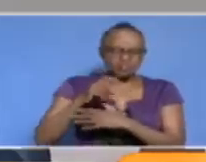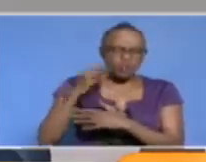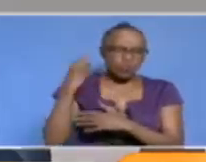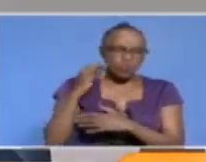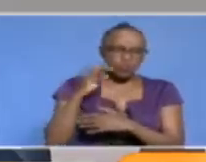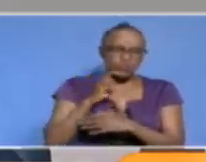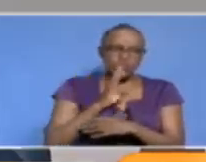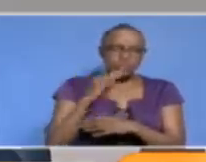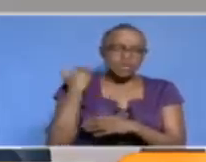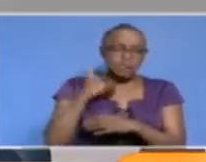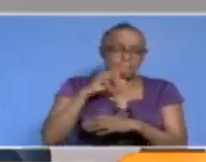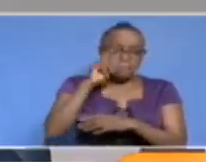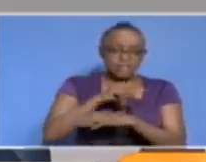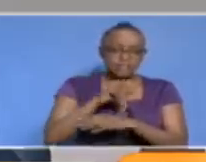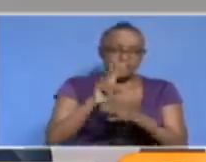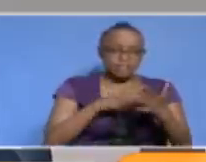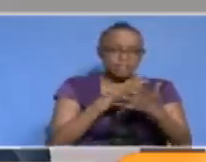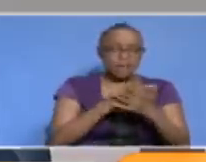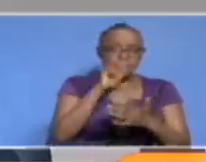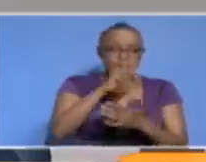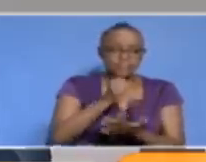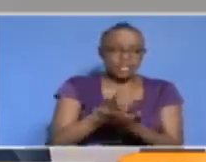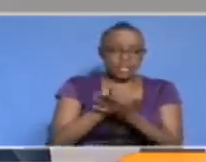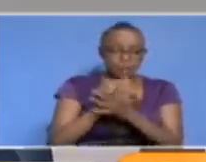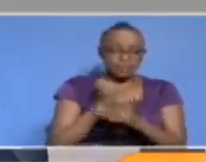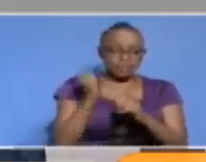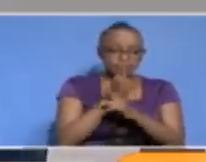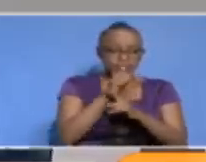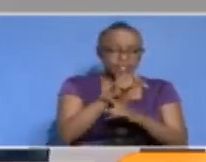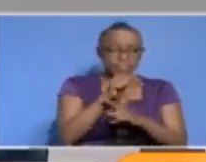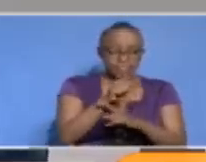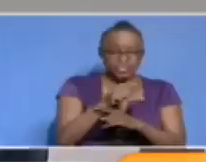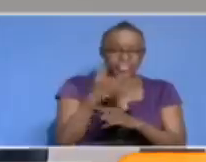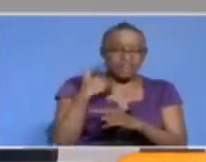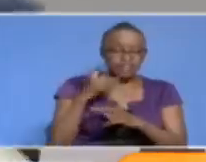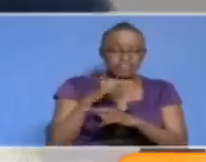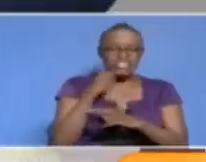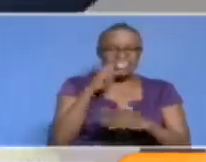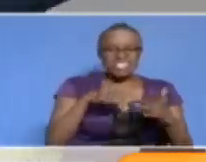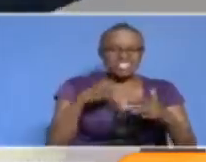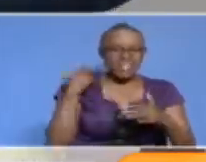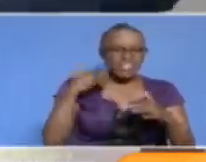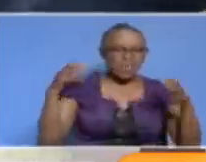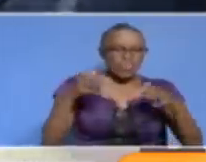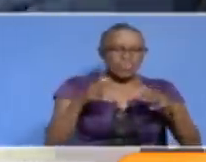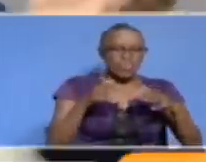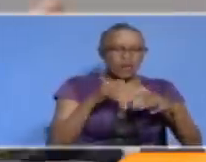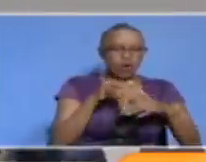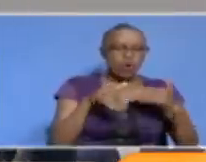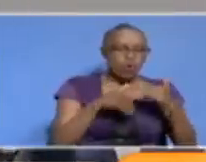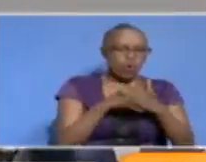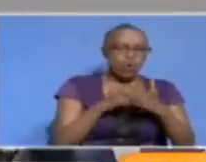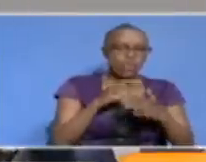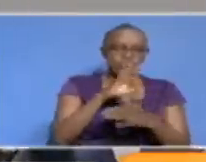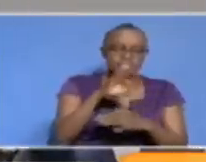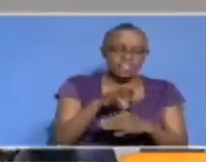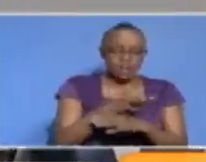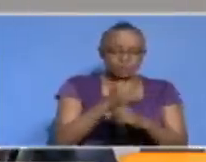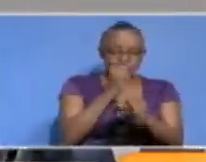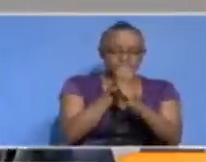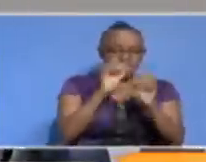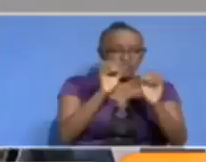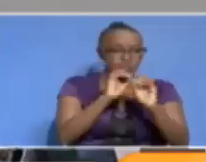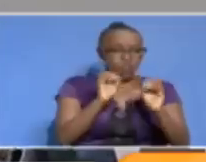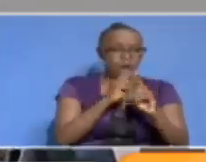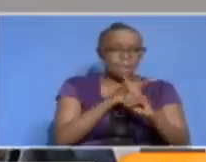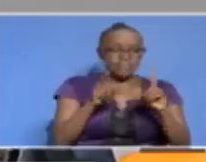the staff of Nairobi Water must assist us in fighting these cartels. If I say they are cartels, I don't mean all the 3,000 staff are cartels. Mm-hmm. But you